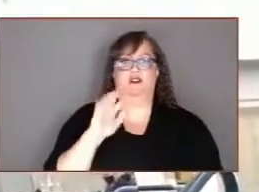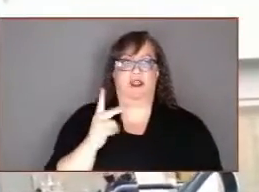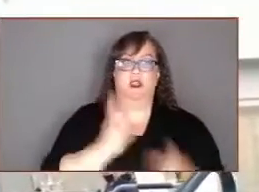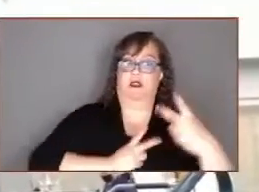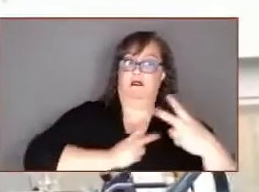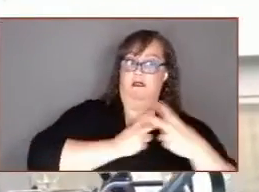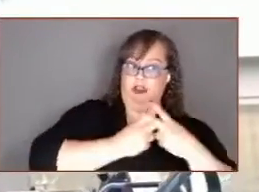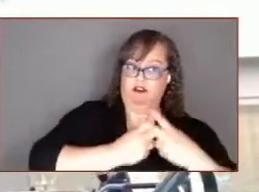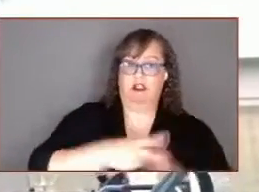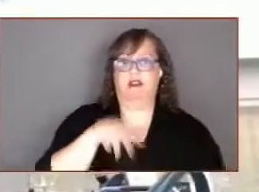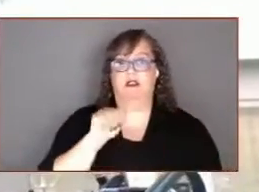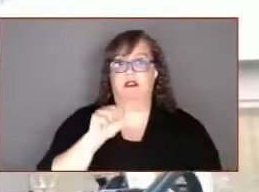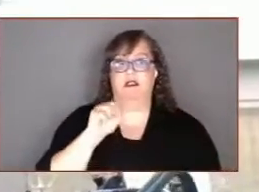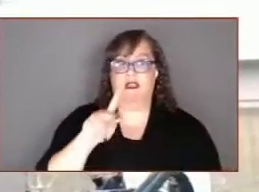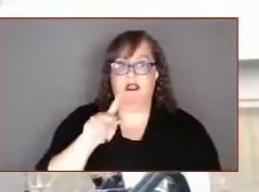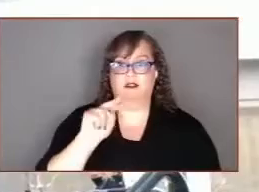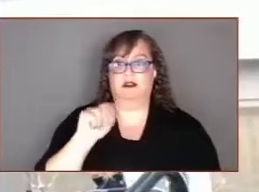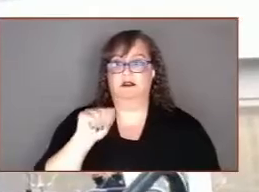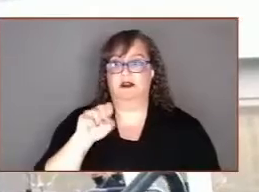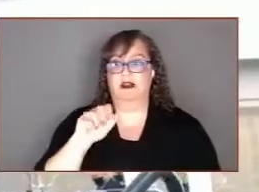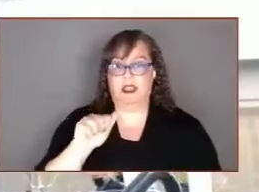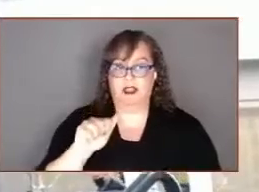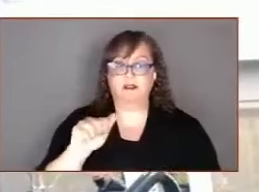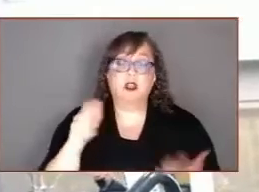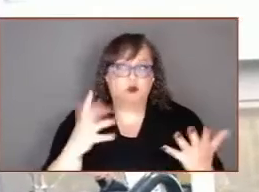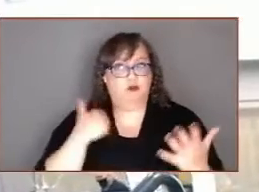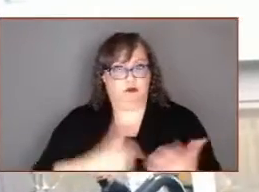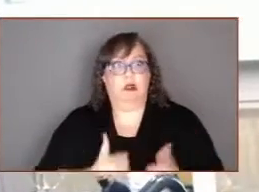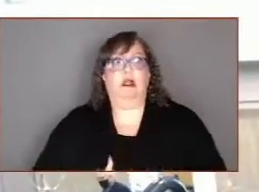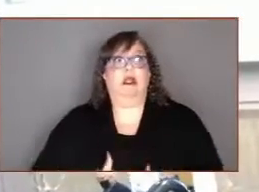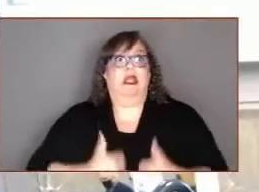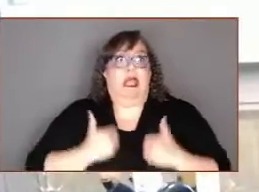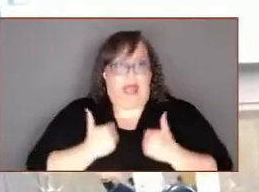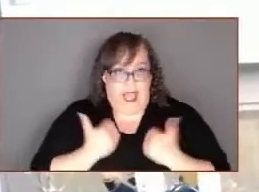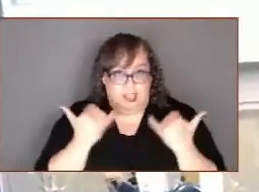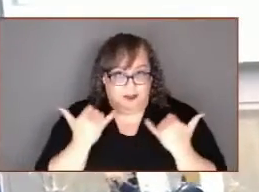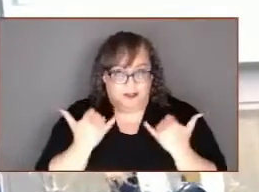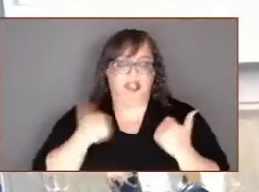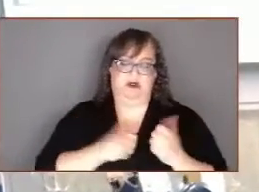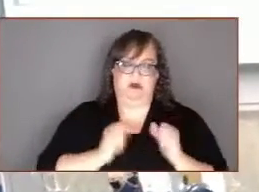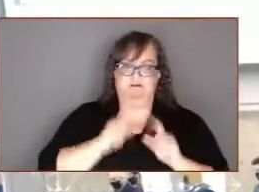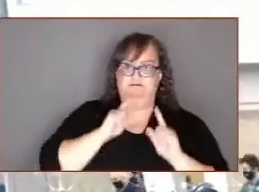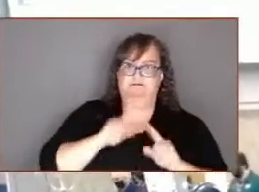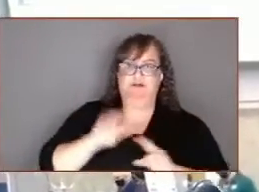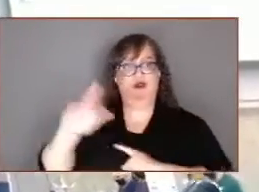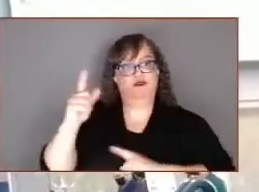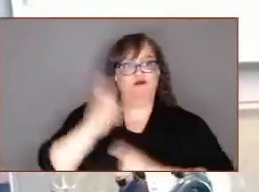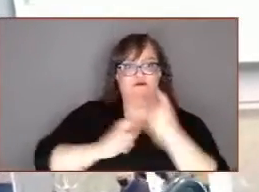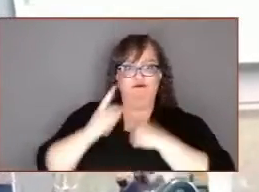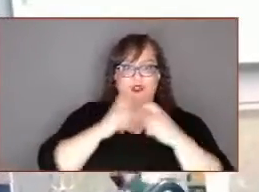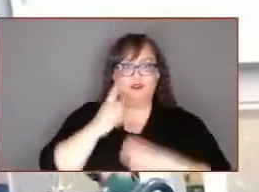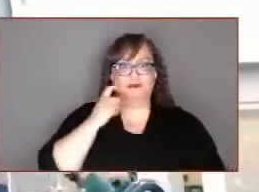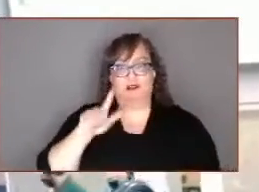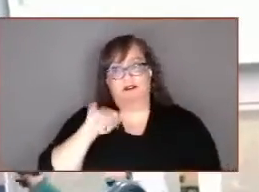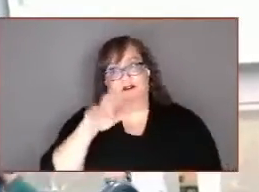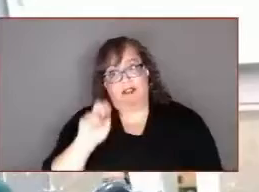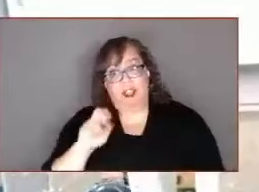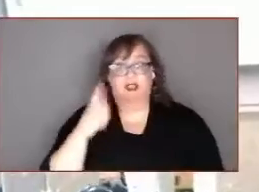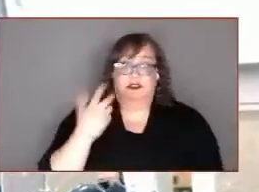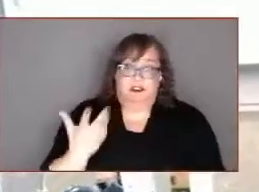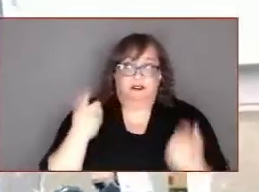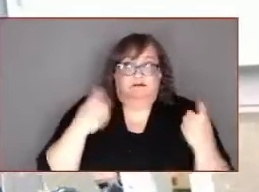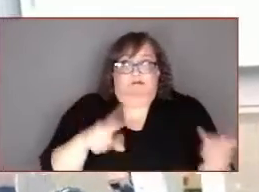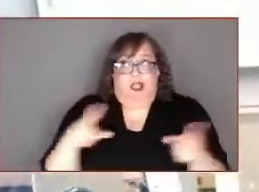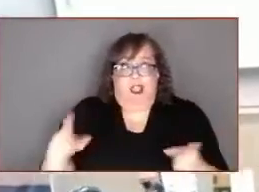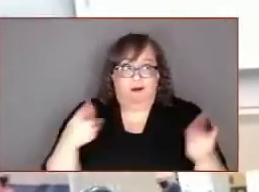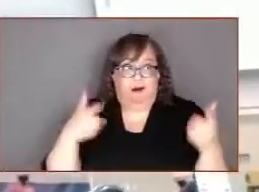many perks of it being live. Well, I'm sure you can hear the excitement in this room. This is a real live show, so there's drills happening as we